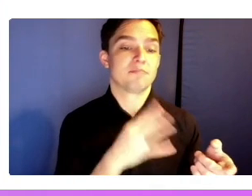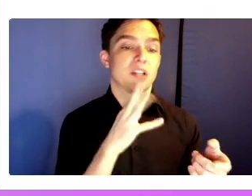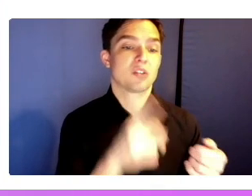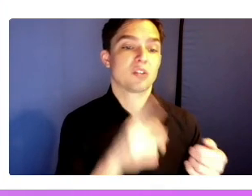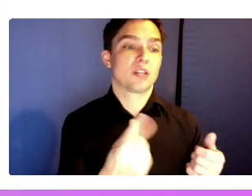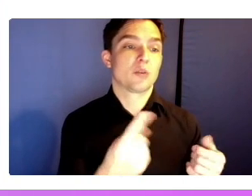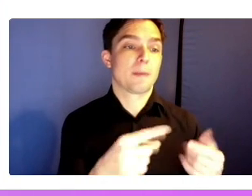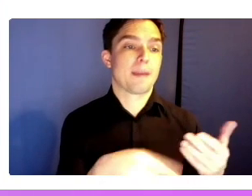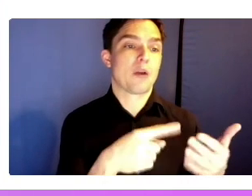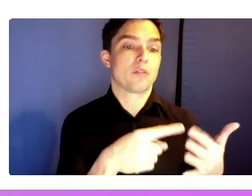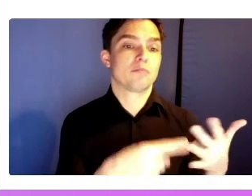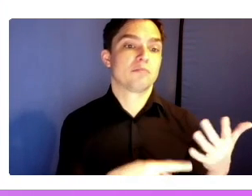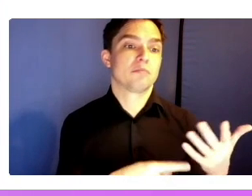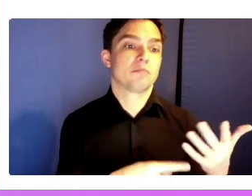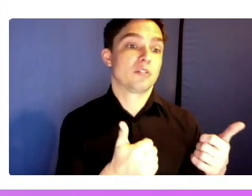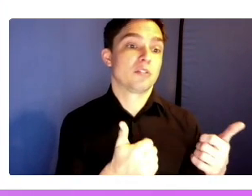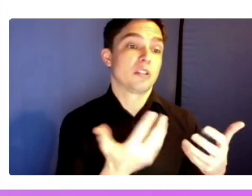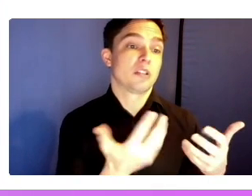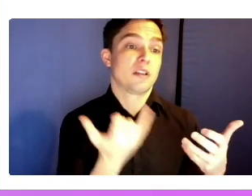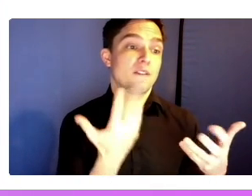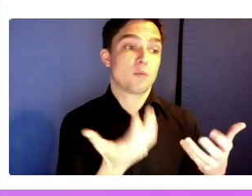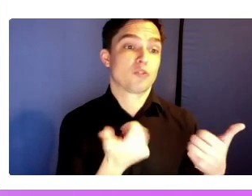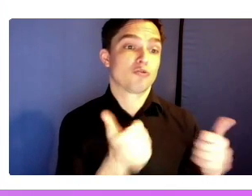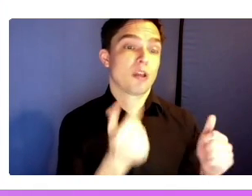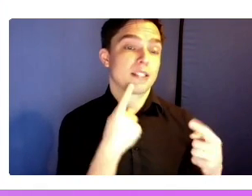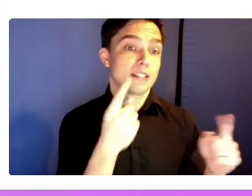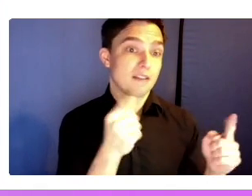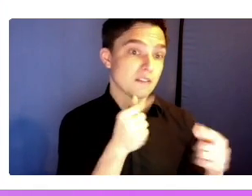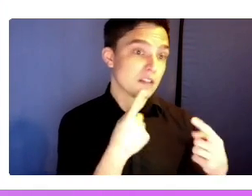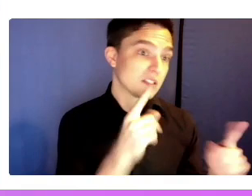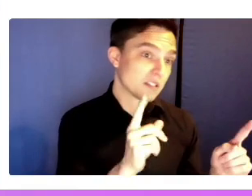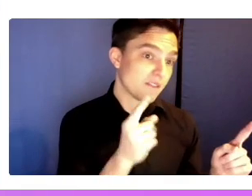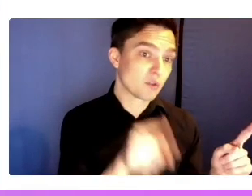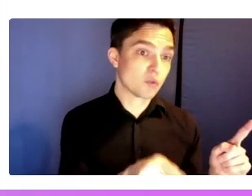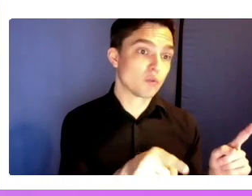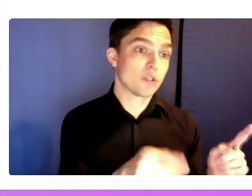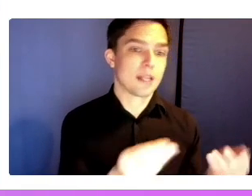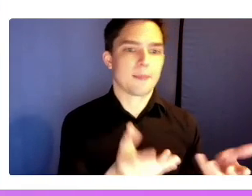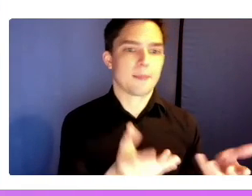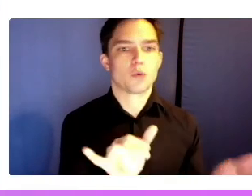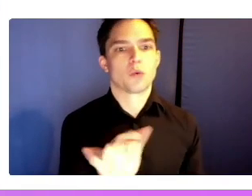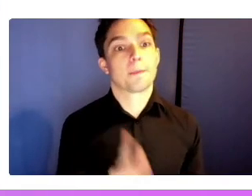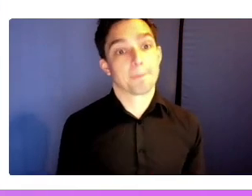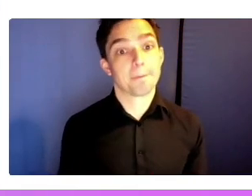about this. And if you try this and it is successful or not successful for you, let me know as well. So.